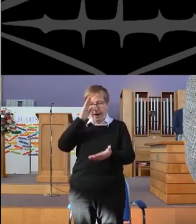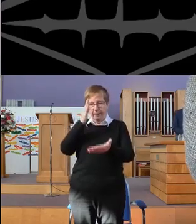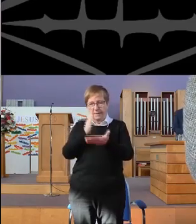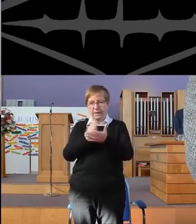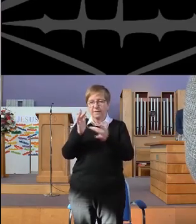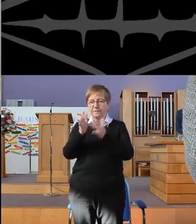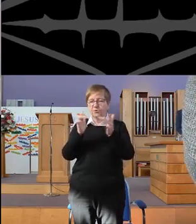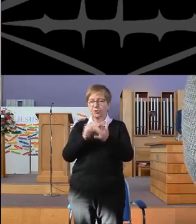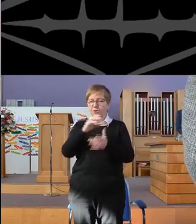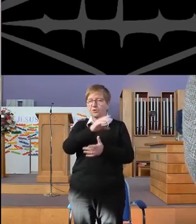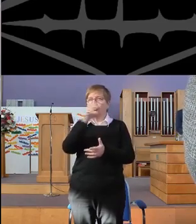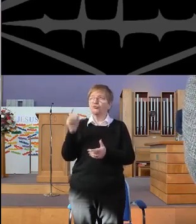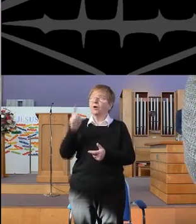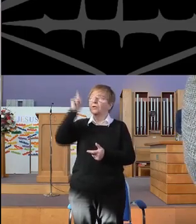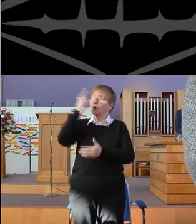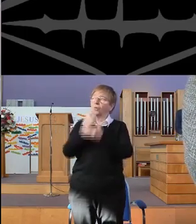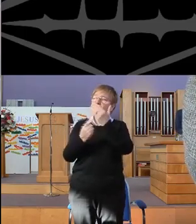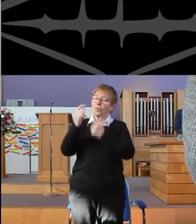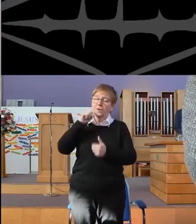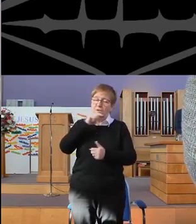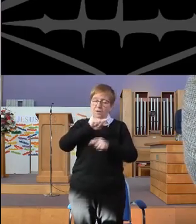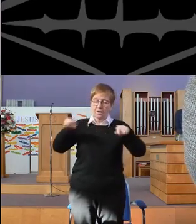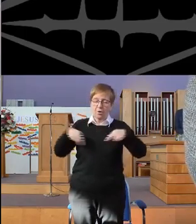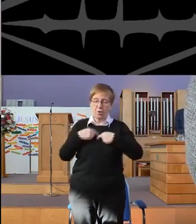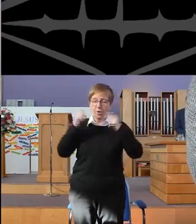earth. I believe in